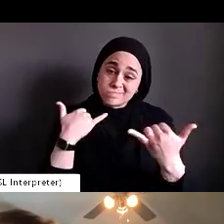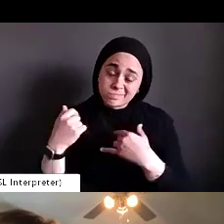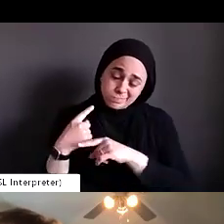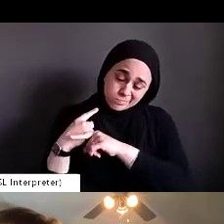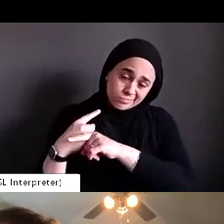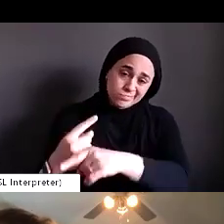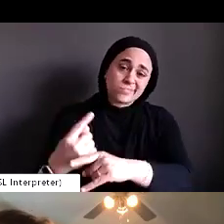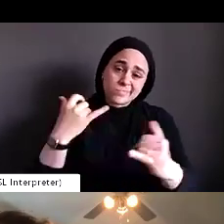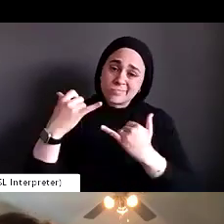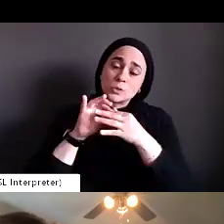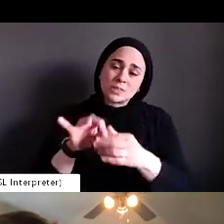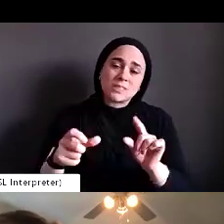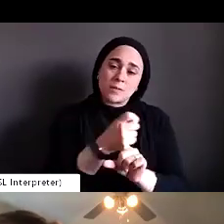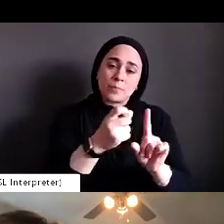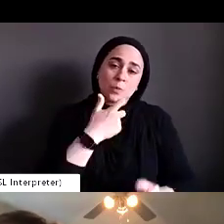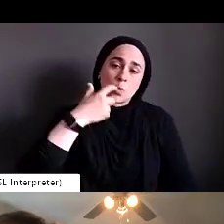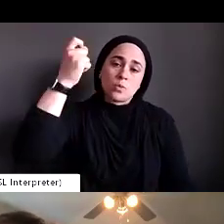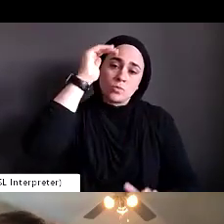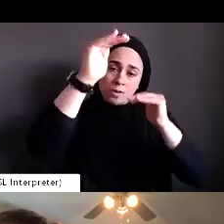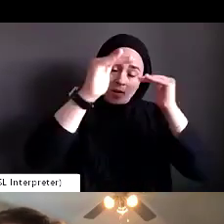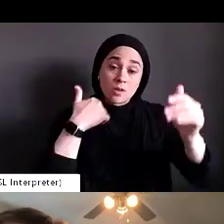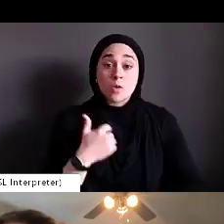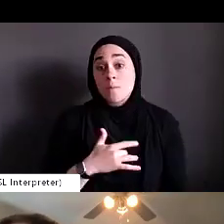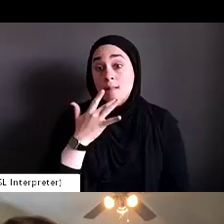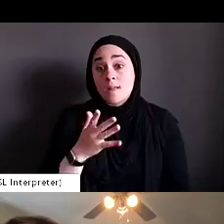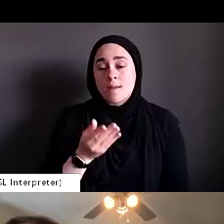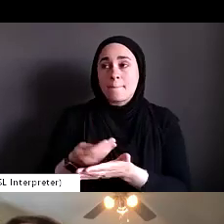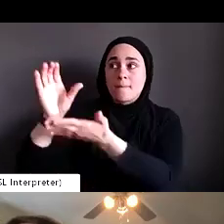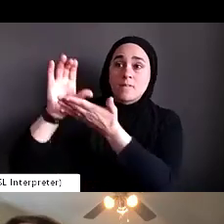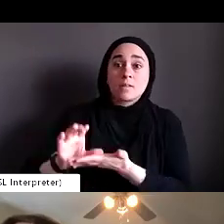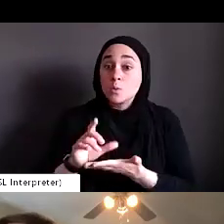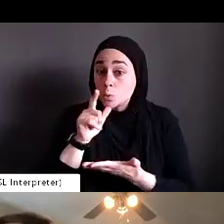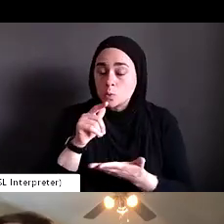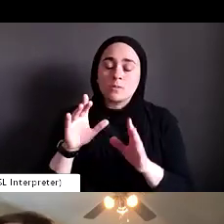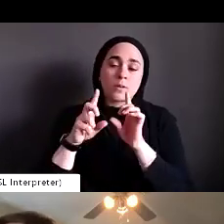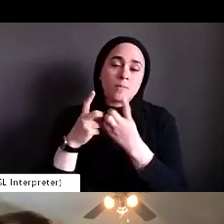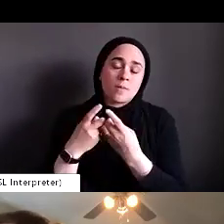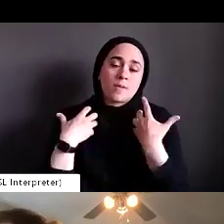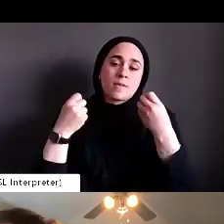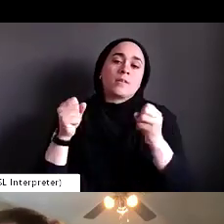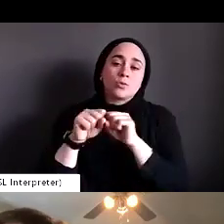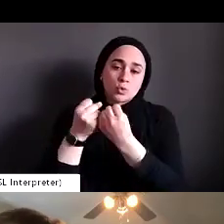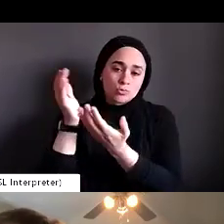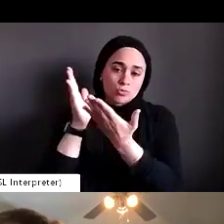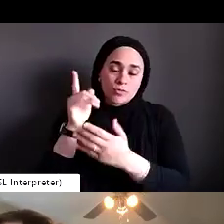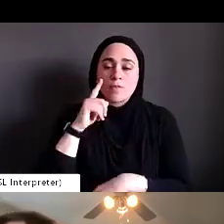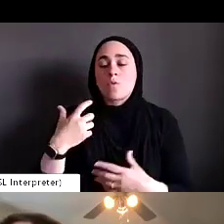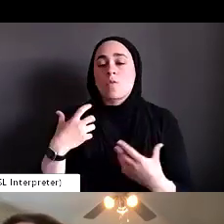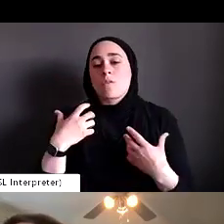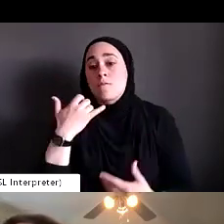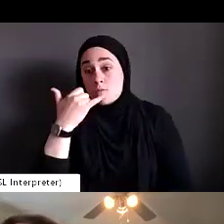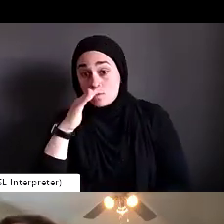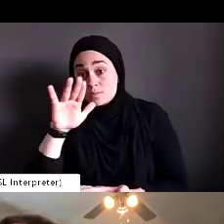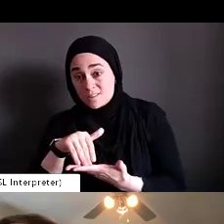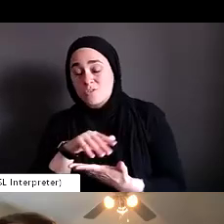abuse of older adults. We're very lucky to be funded by the Department of Health and Social Services, both for the helpline and